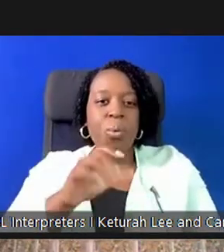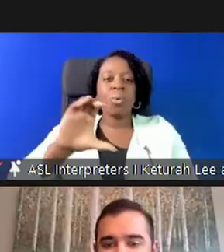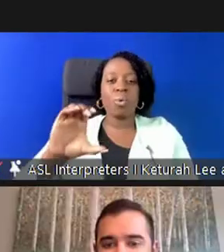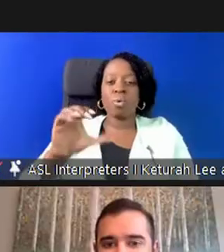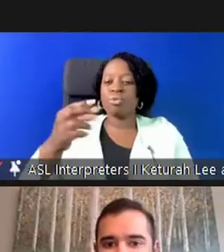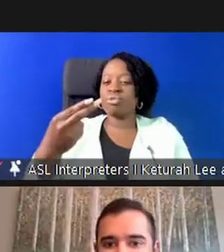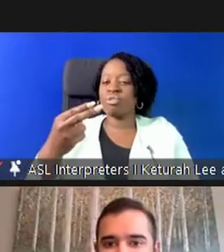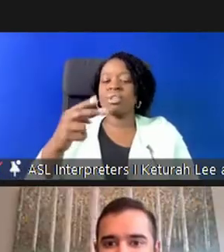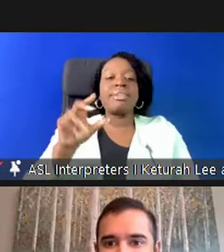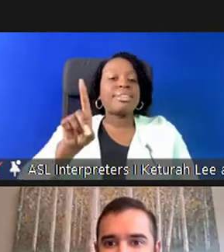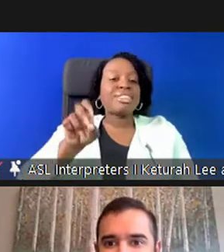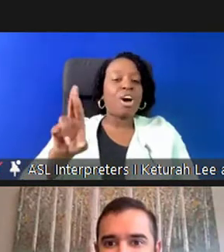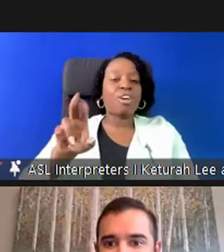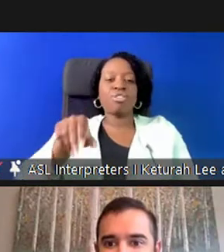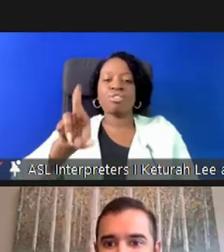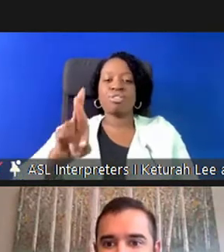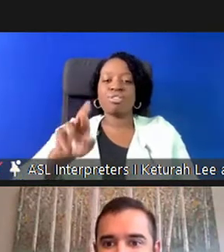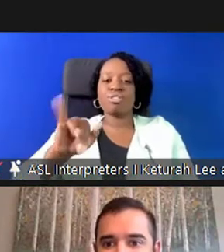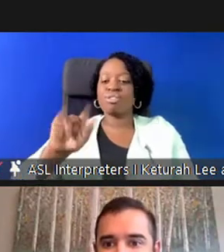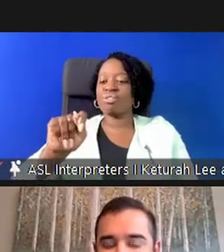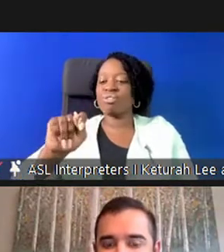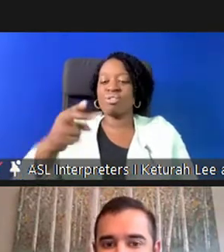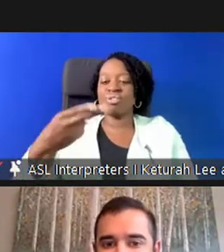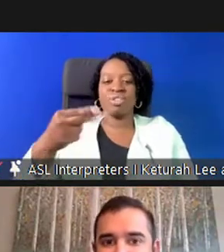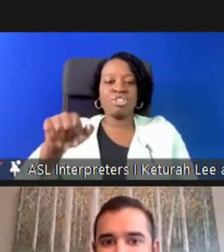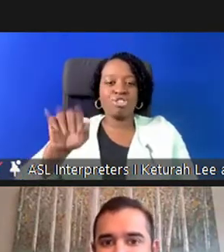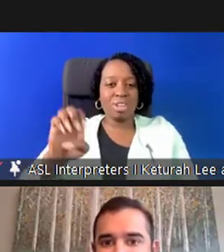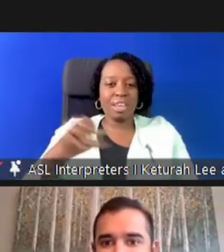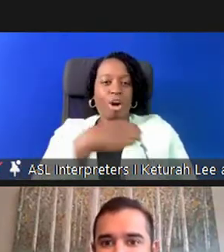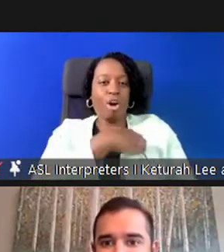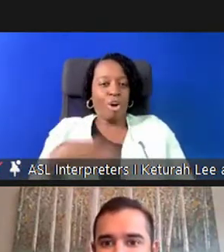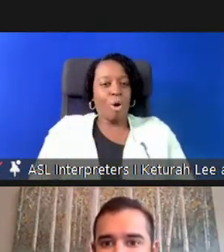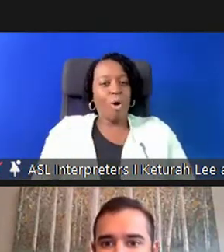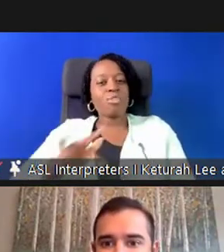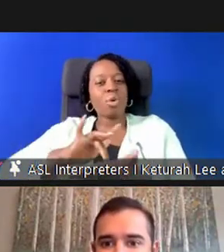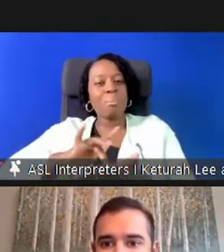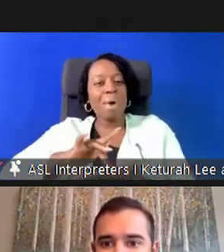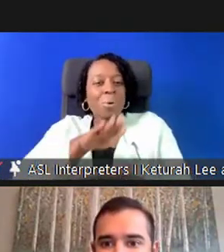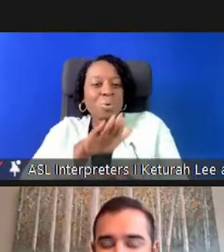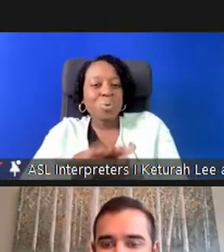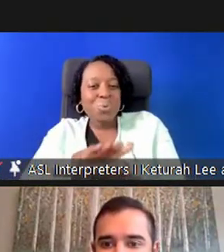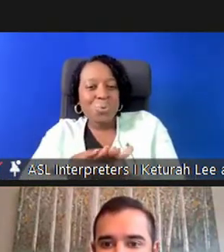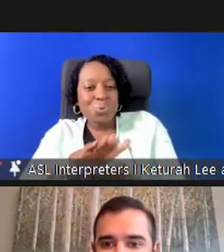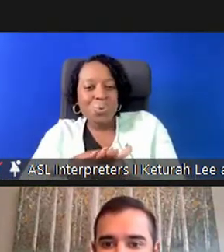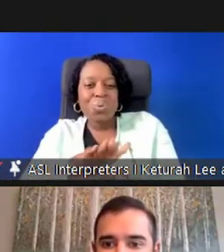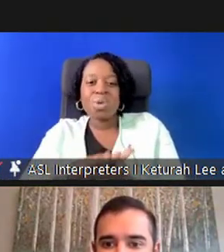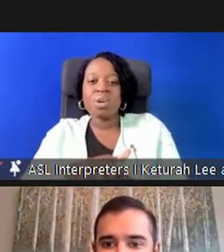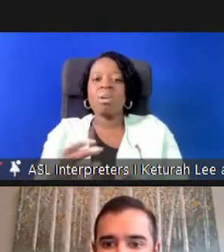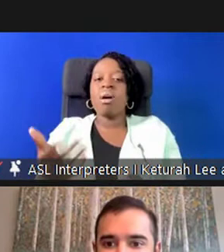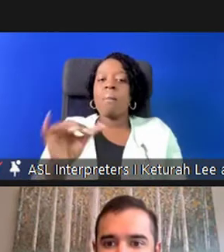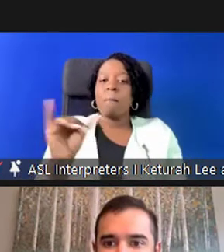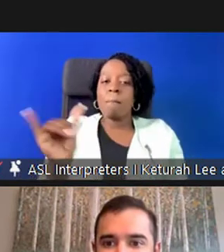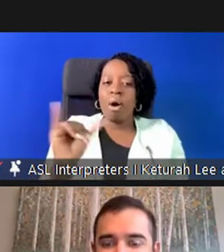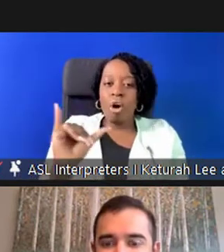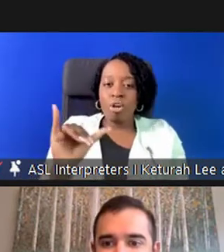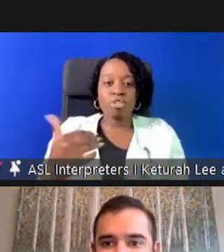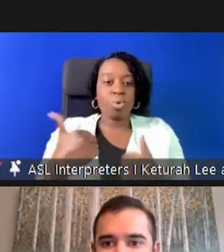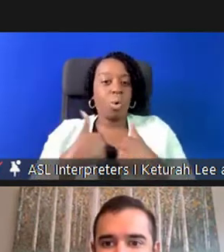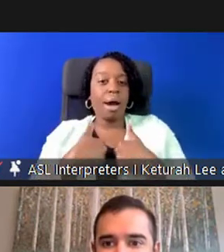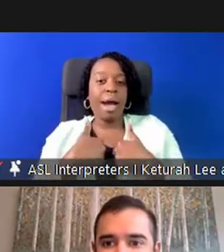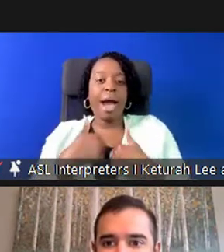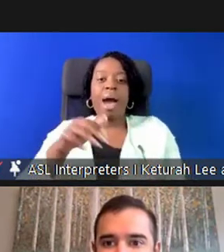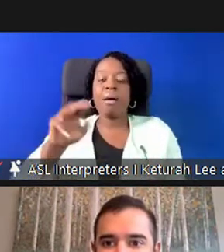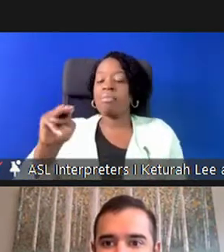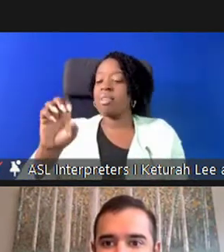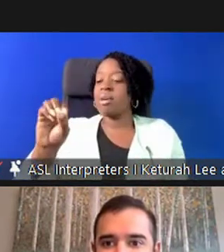Care and Geriatric Medicine at Harvard Medical School, and the Director of the Mongan Institute for Aging and Serious Illness at